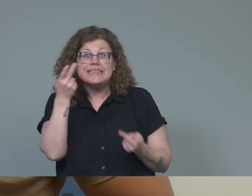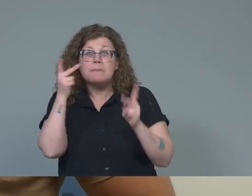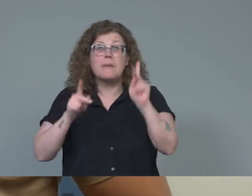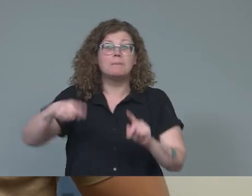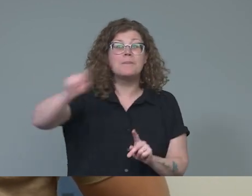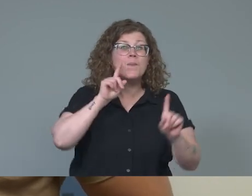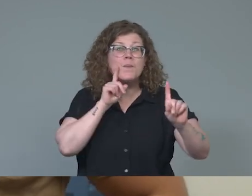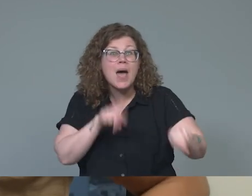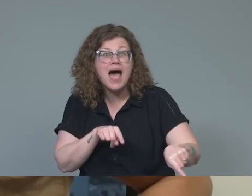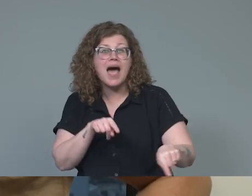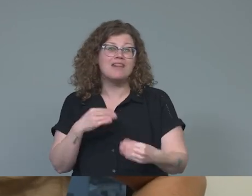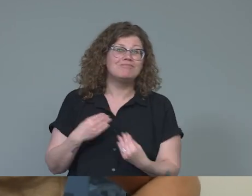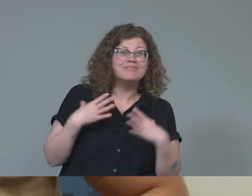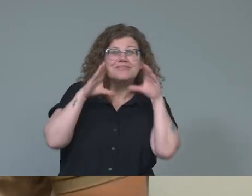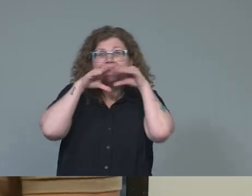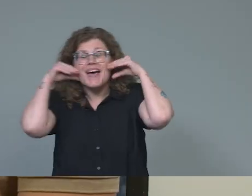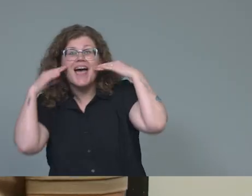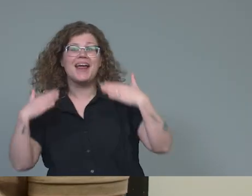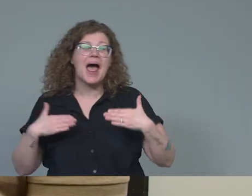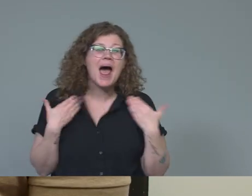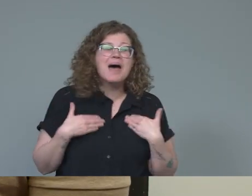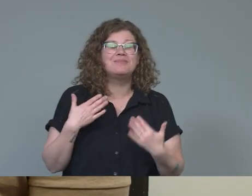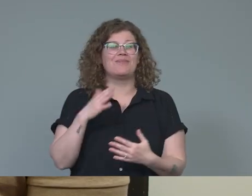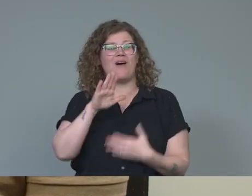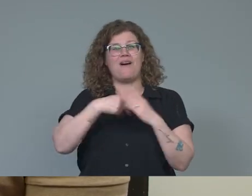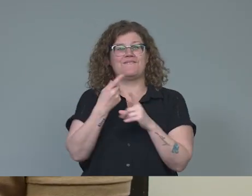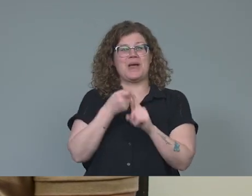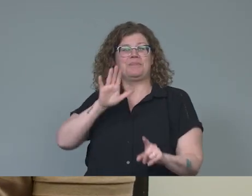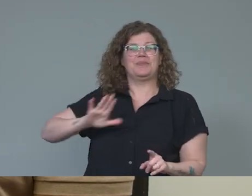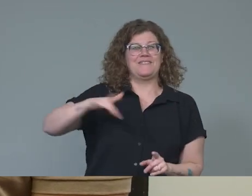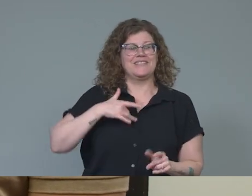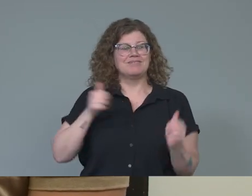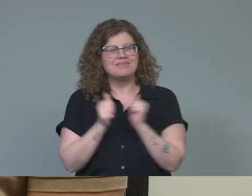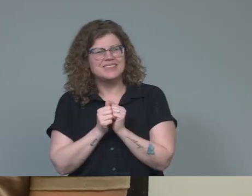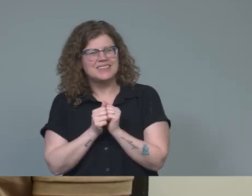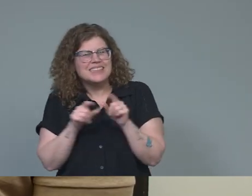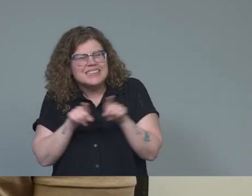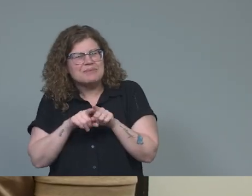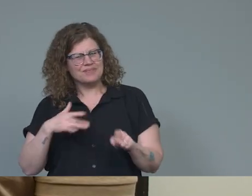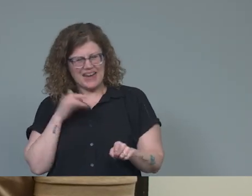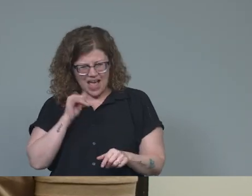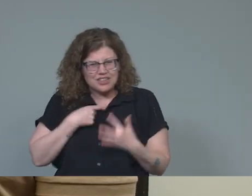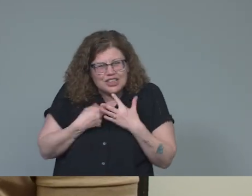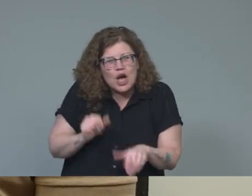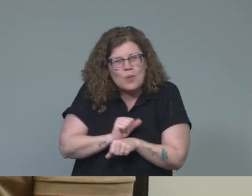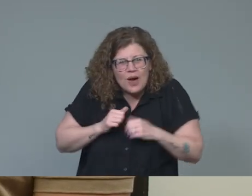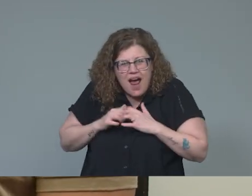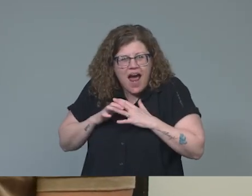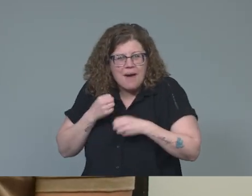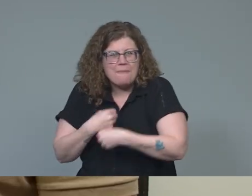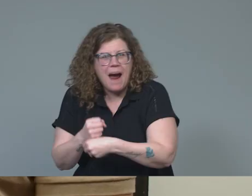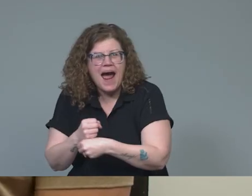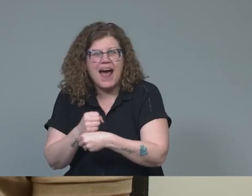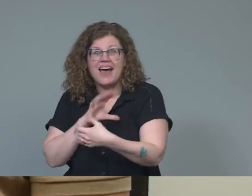joy of coming together, similar to when we first did, I guess, started our community engagements. It was especially for this one